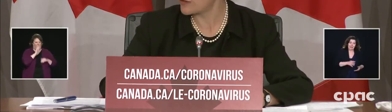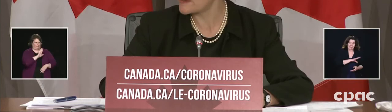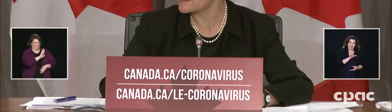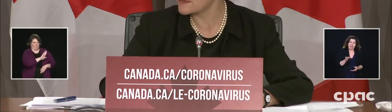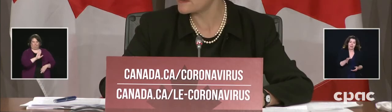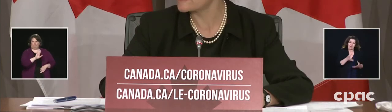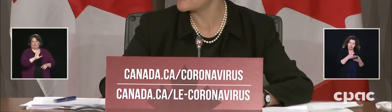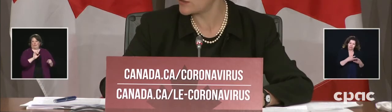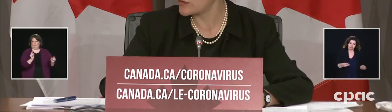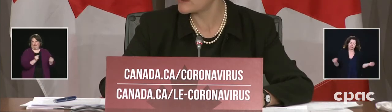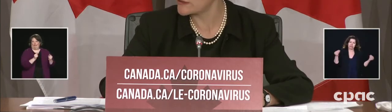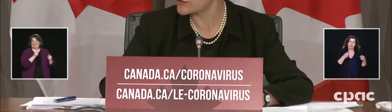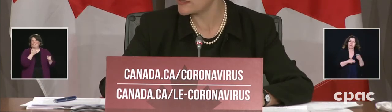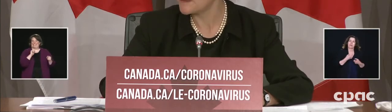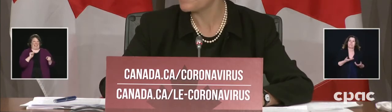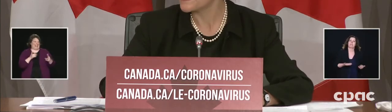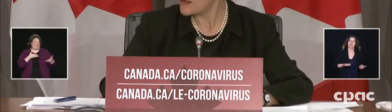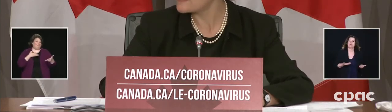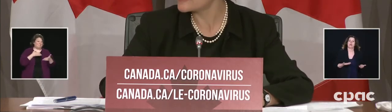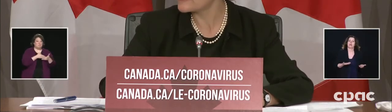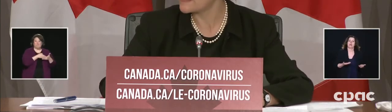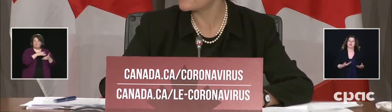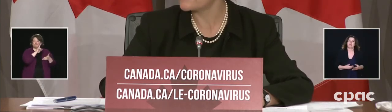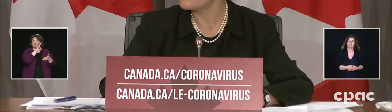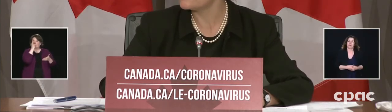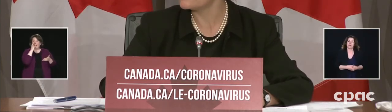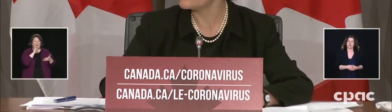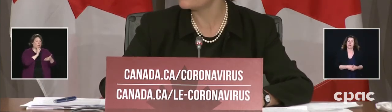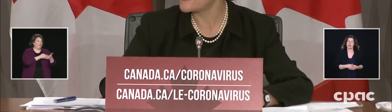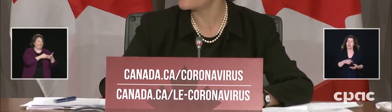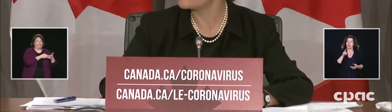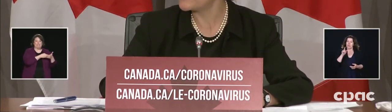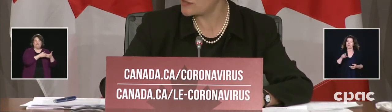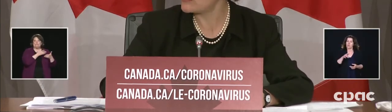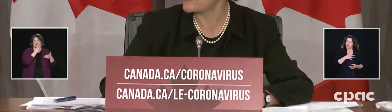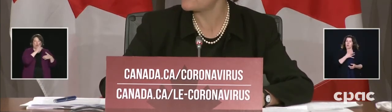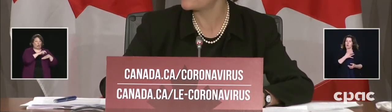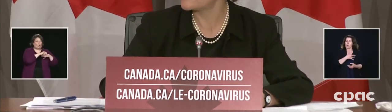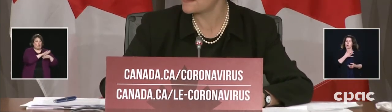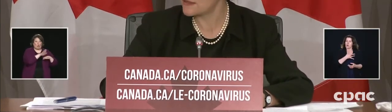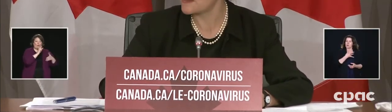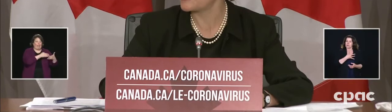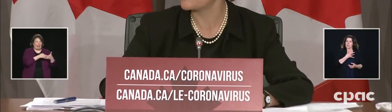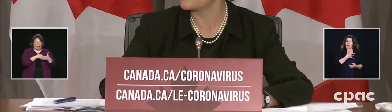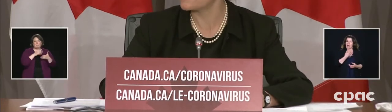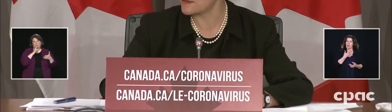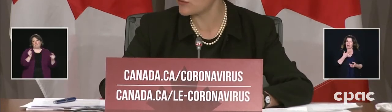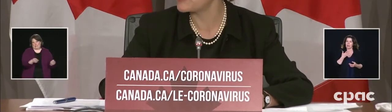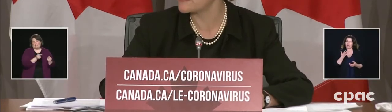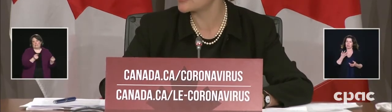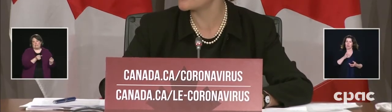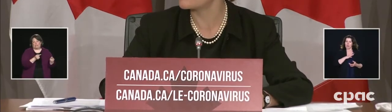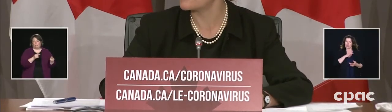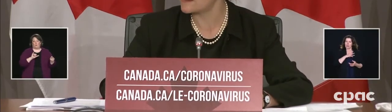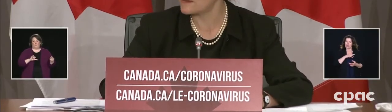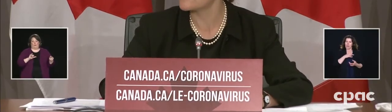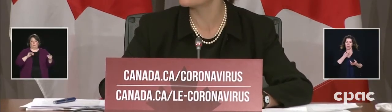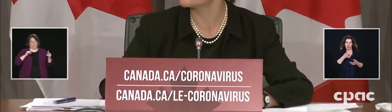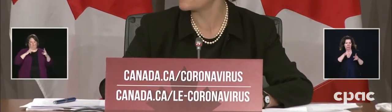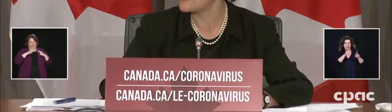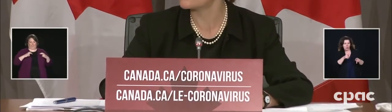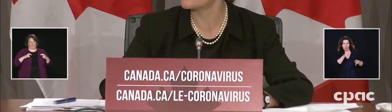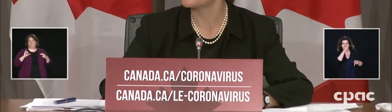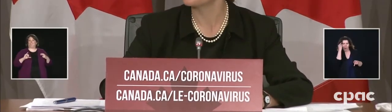racism causes here in our own country, of the reality that we do have systemic discrimination